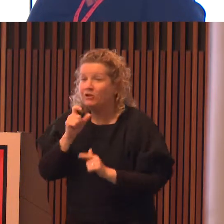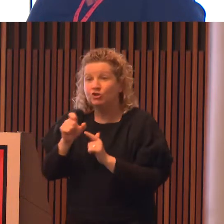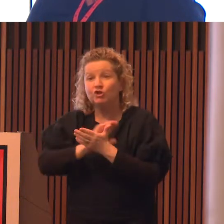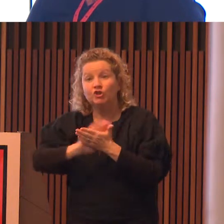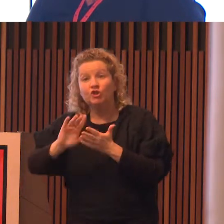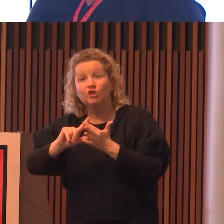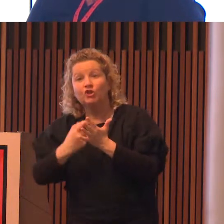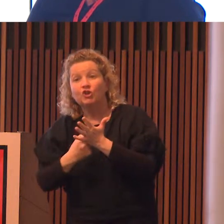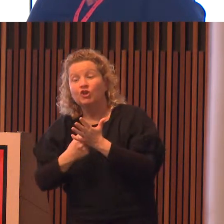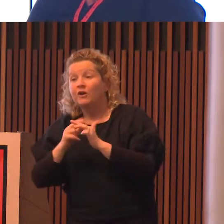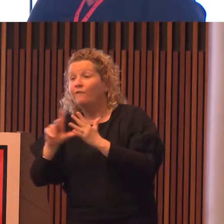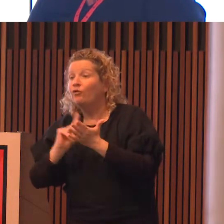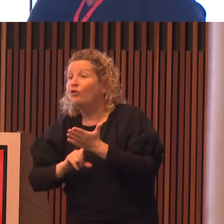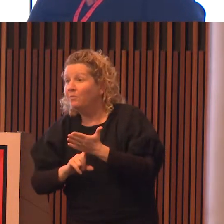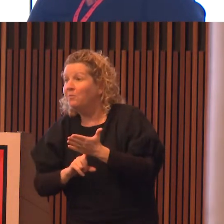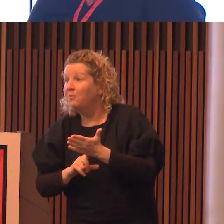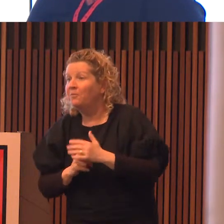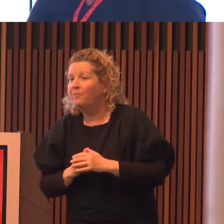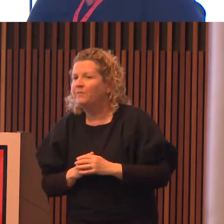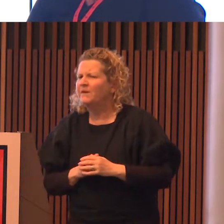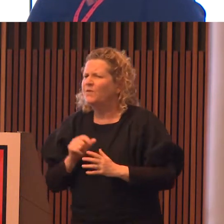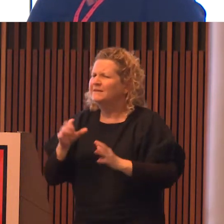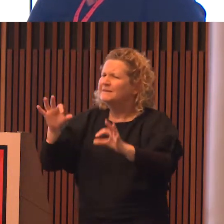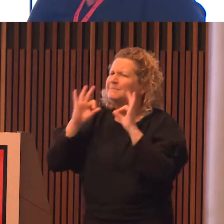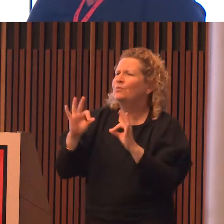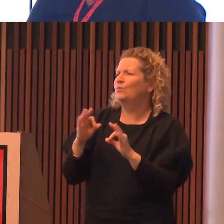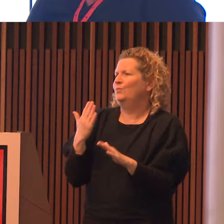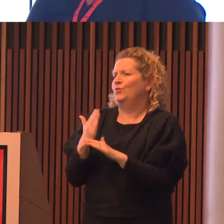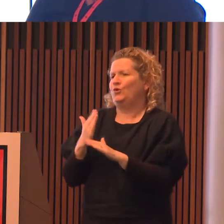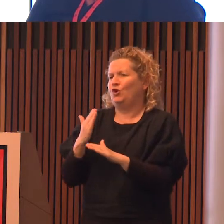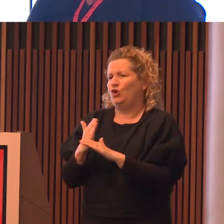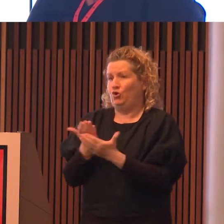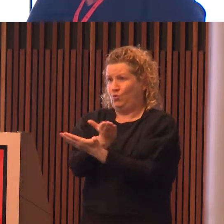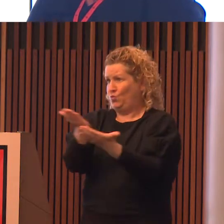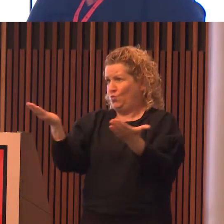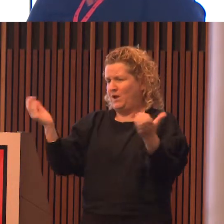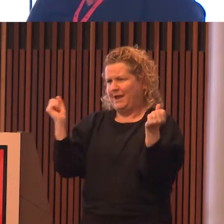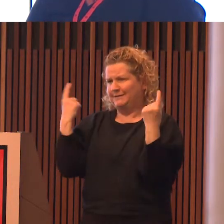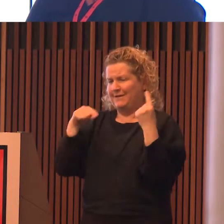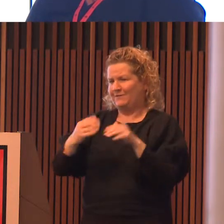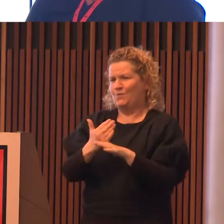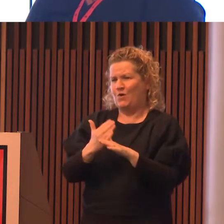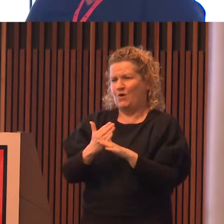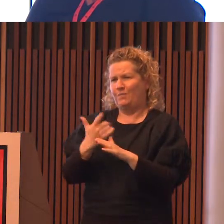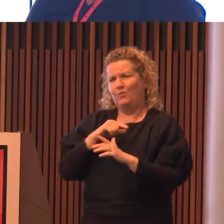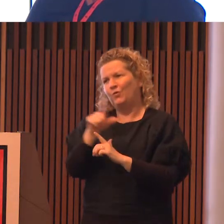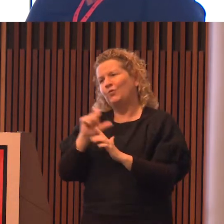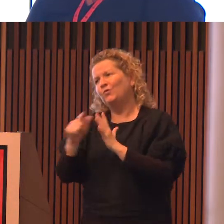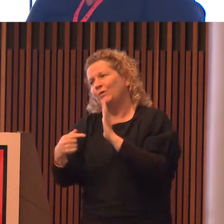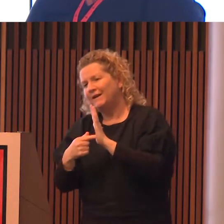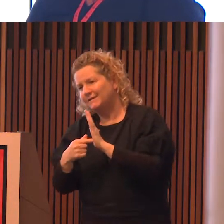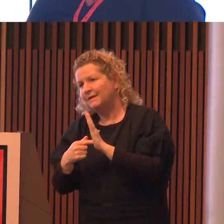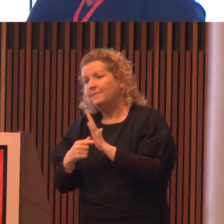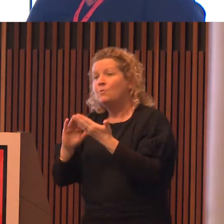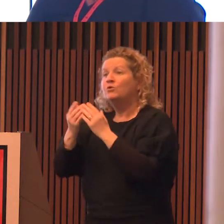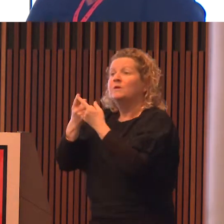So it's a particular type of work that is, all of you in the room understand it because you do it, but it isn't widely